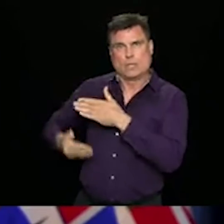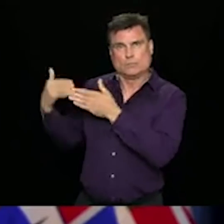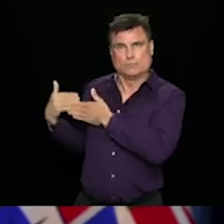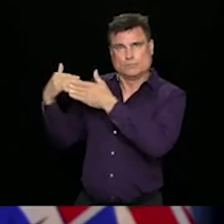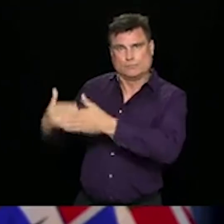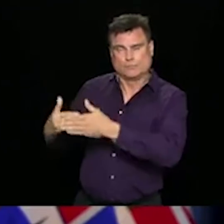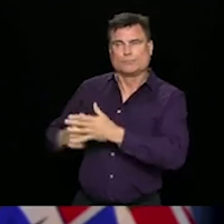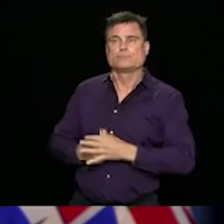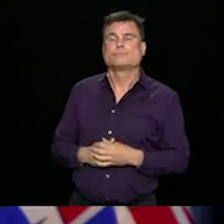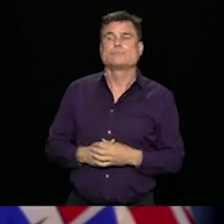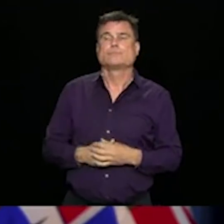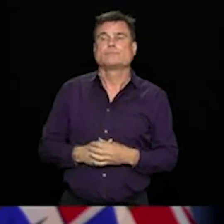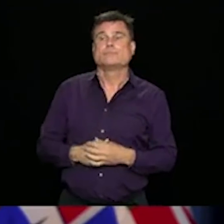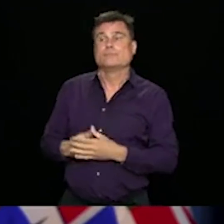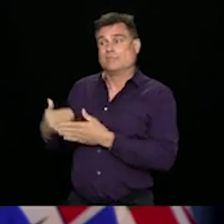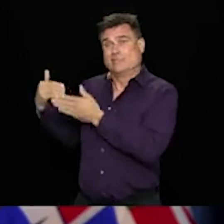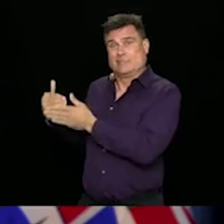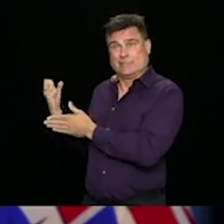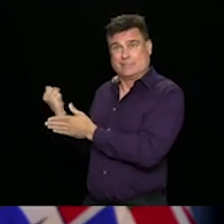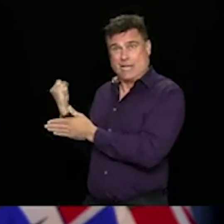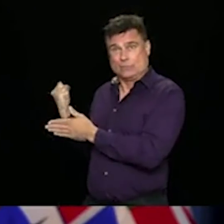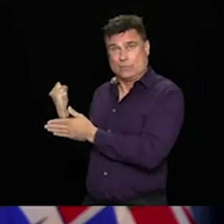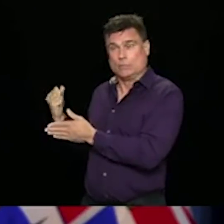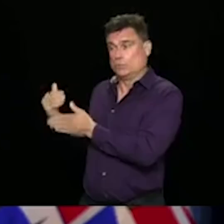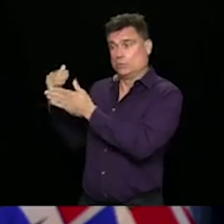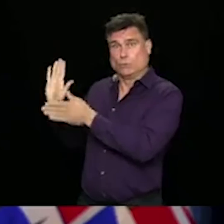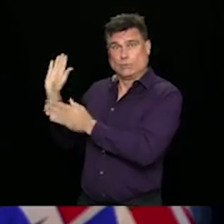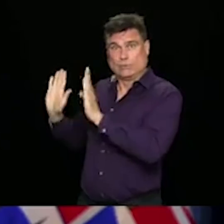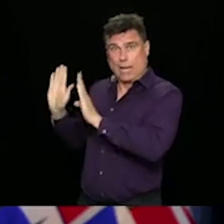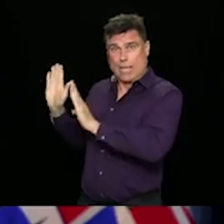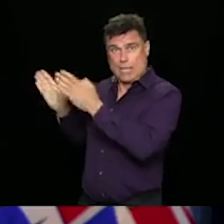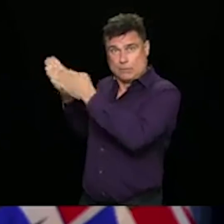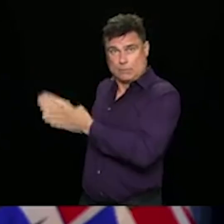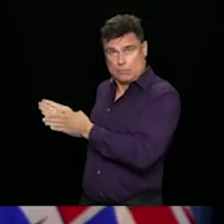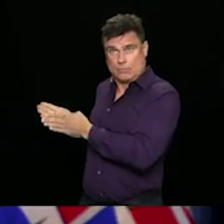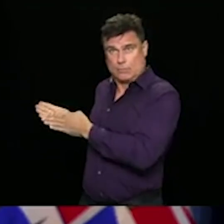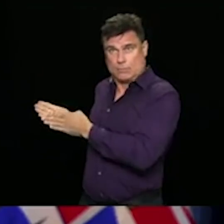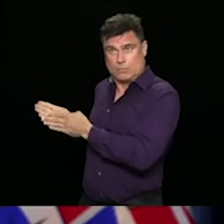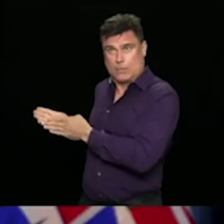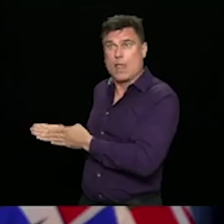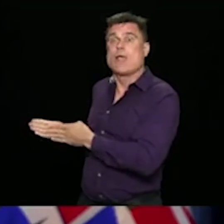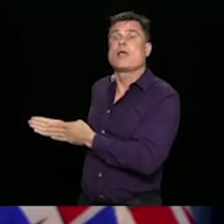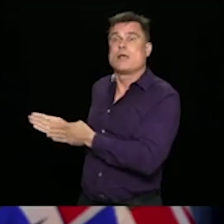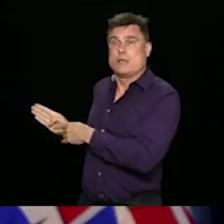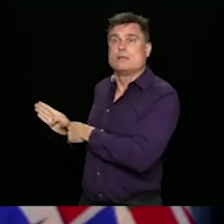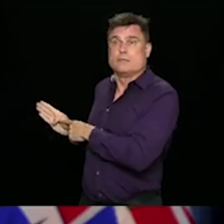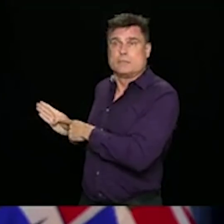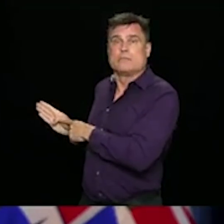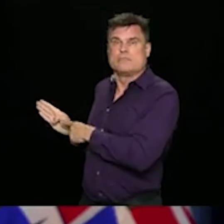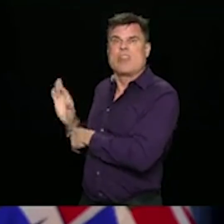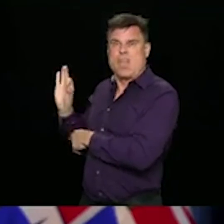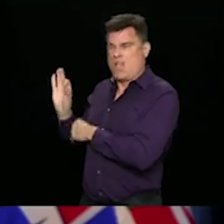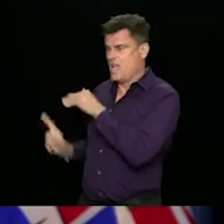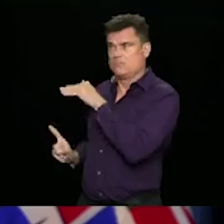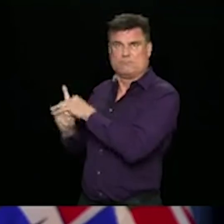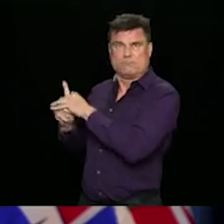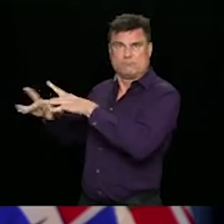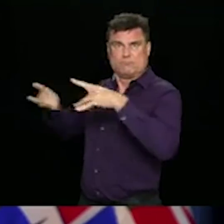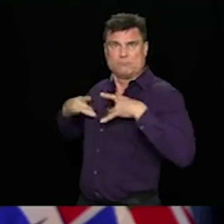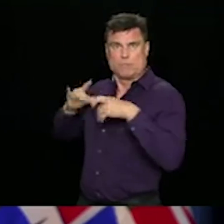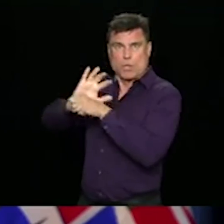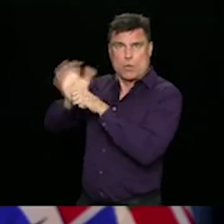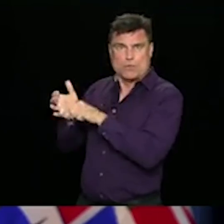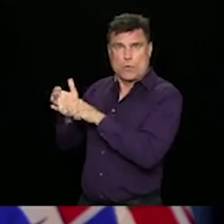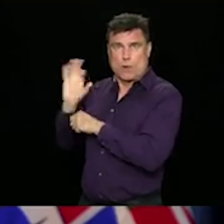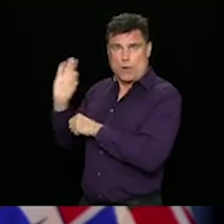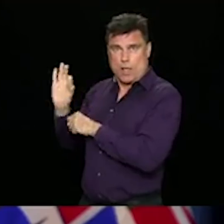last meeting, which is Saturday to Sunday. And between that period of time, we had 9 new people